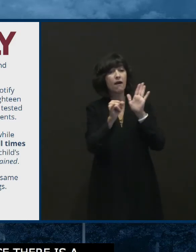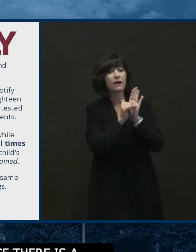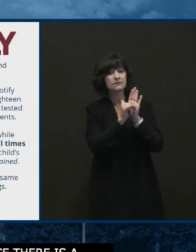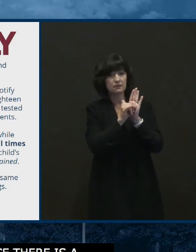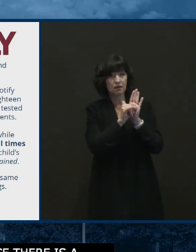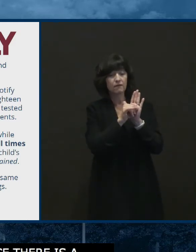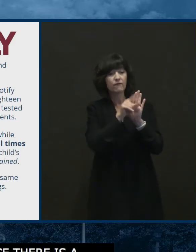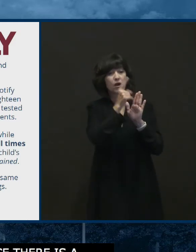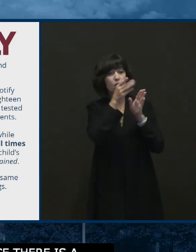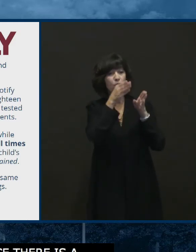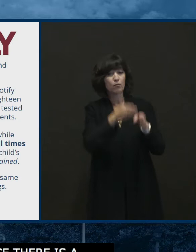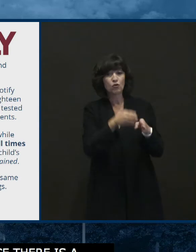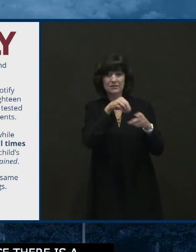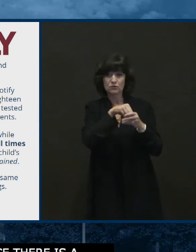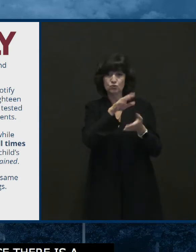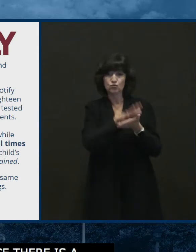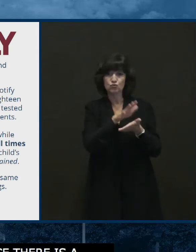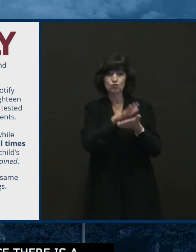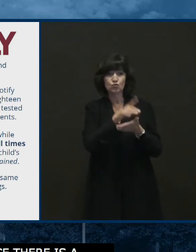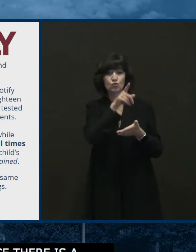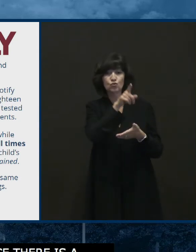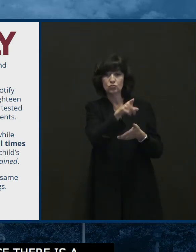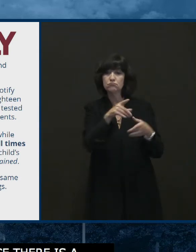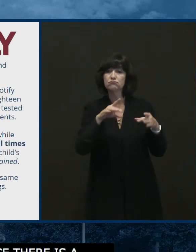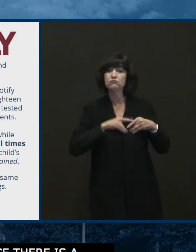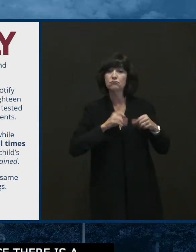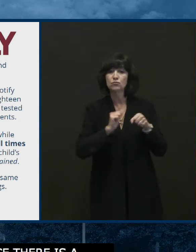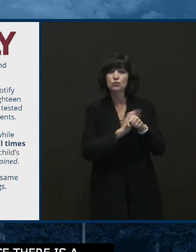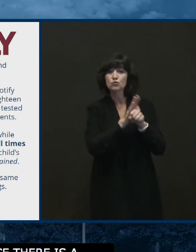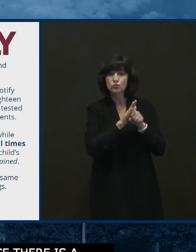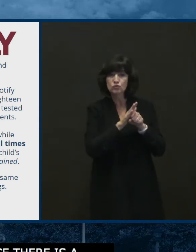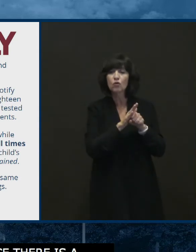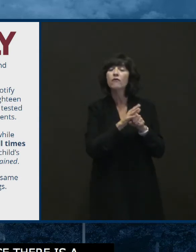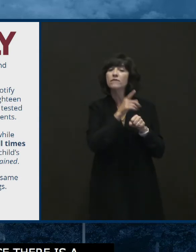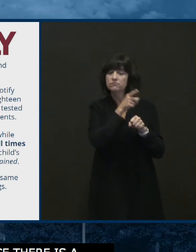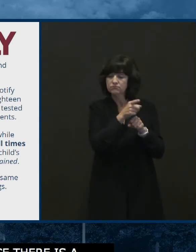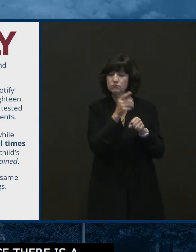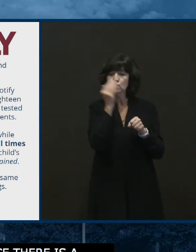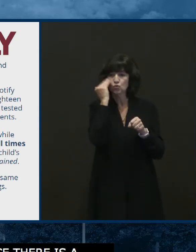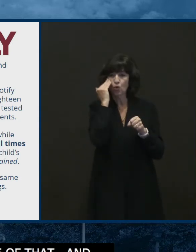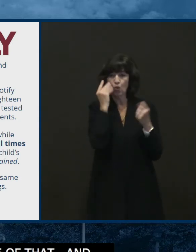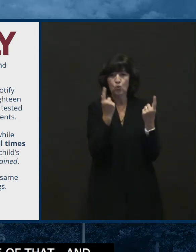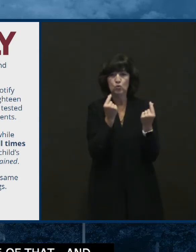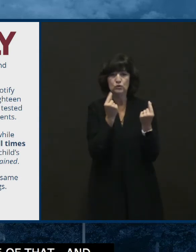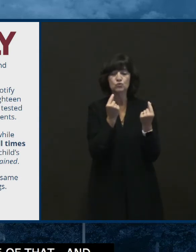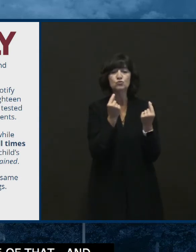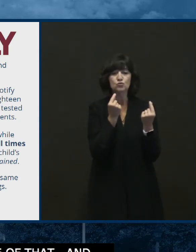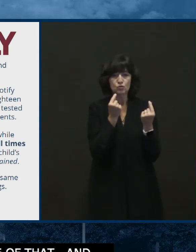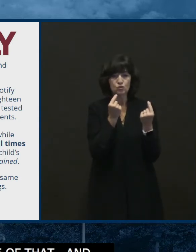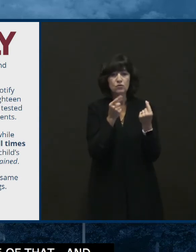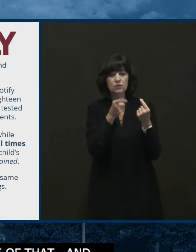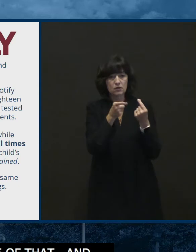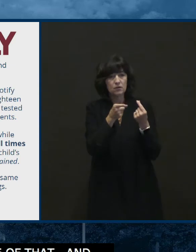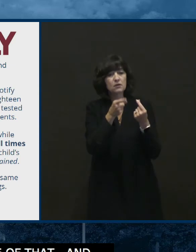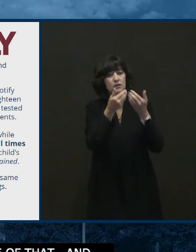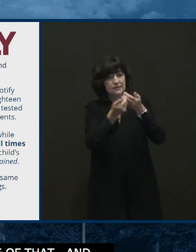that, and everyone then can take the proper precautions. Face coverings, as I mentioned, are absolutely required, and even though there was